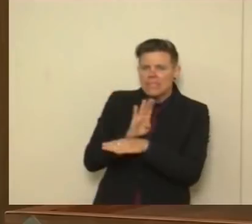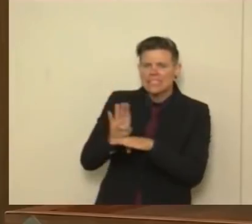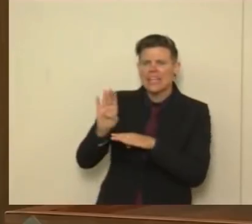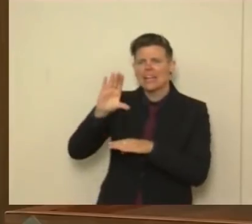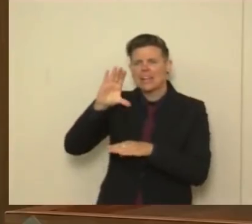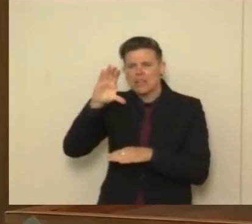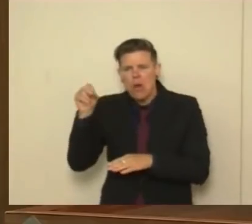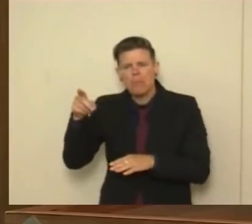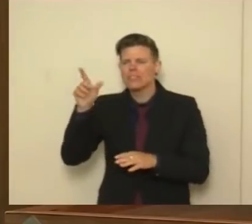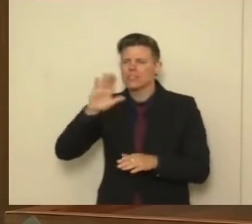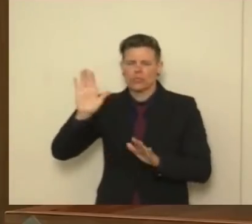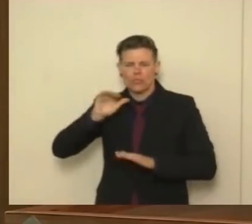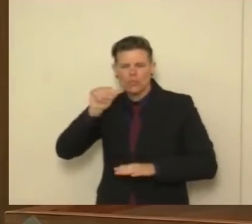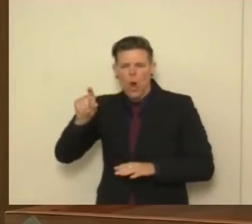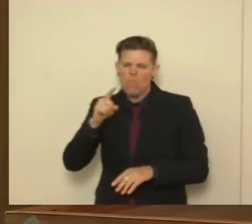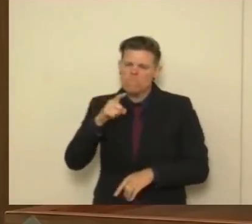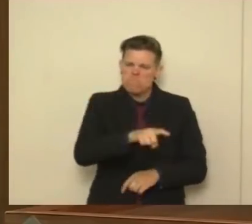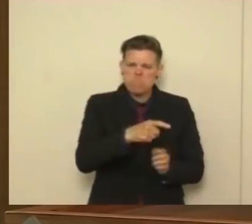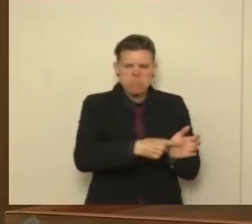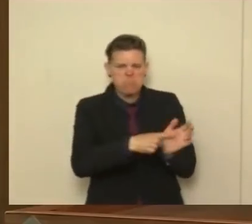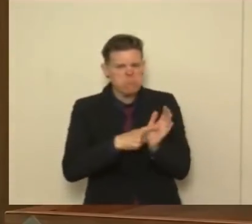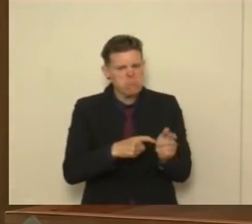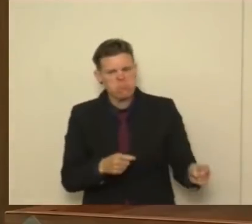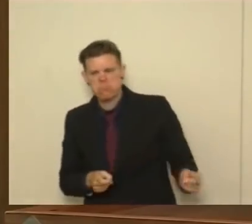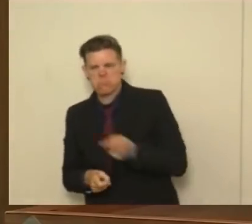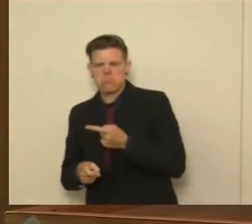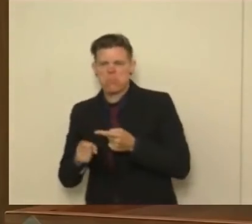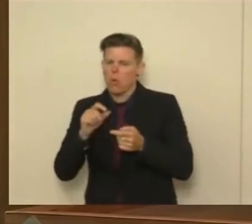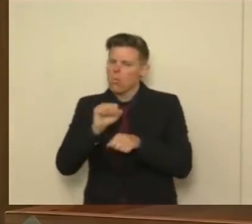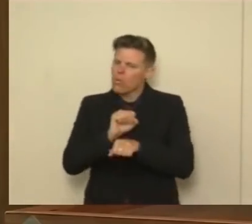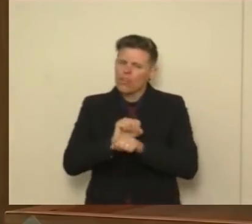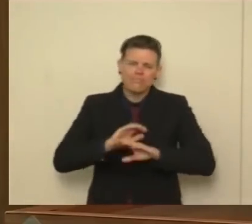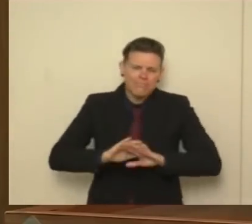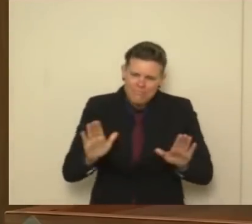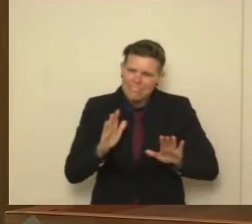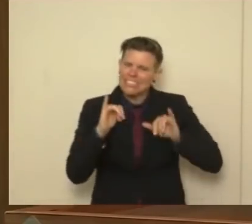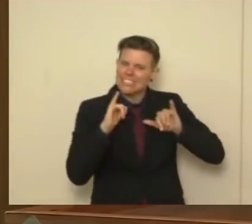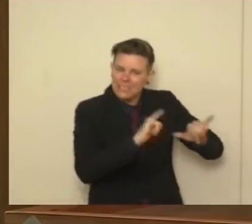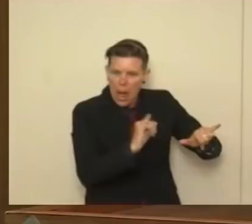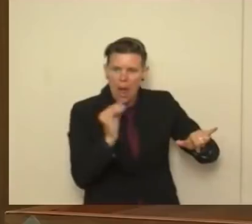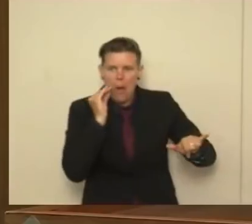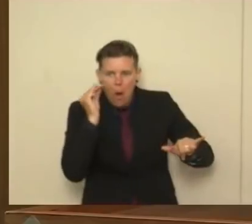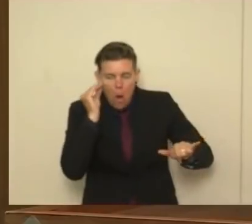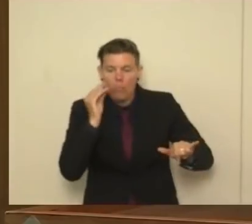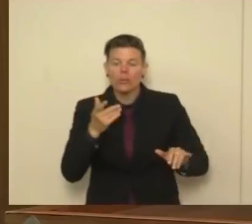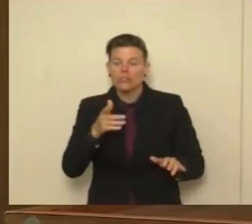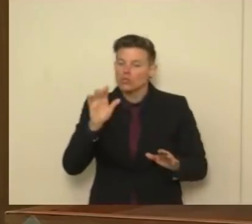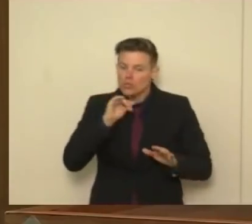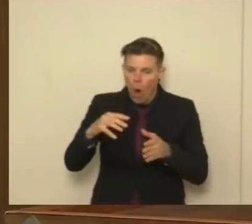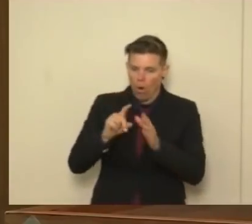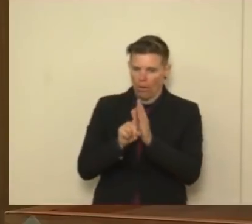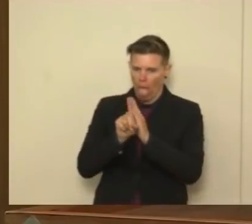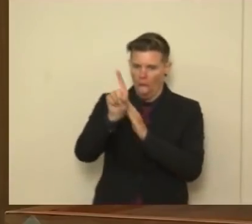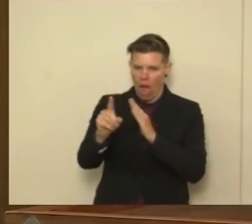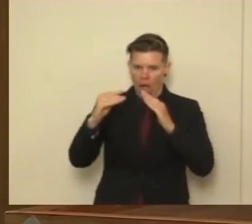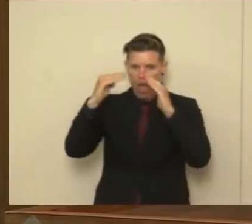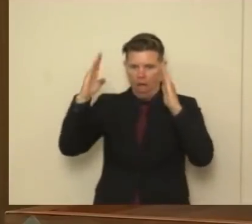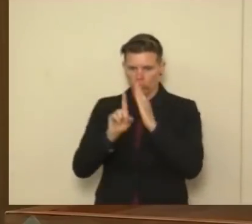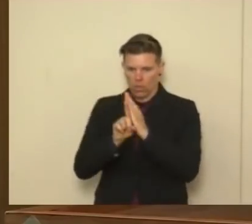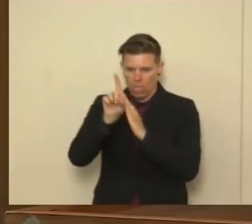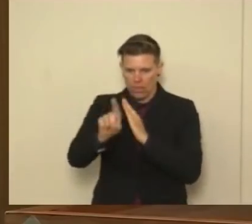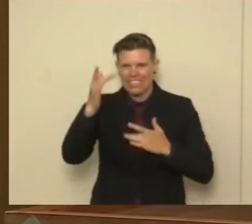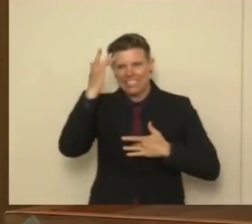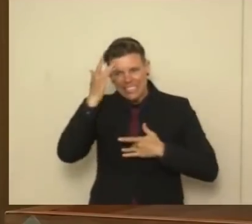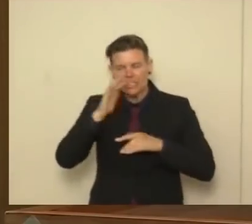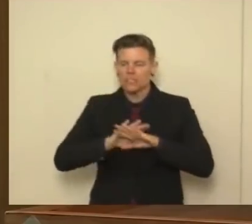employees, if you're told you have to come to work, even though you're sick, don't go. I know that could cause consequences, but